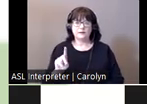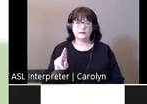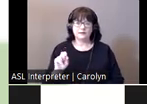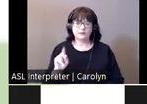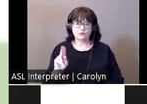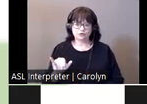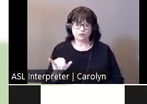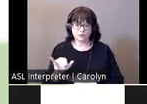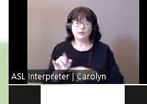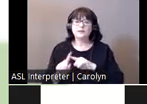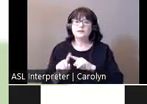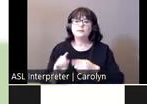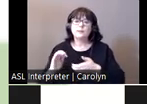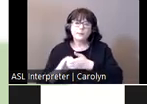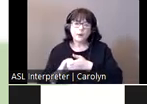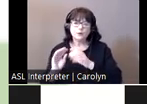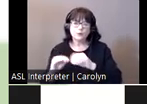industry organizations.